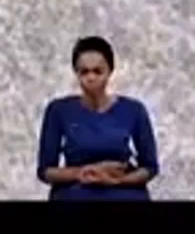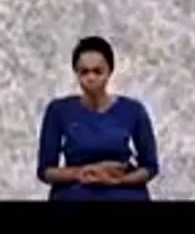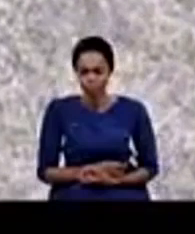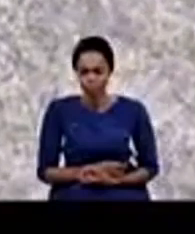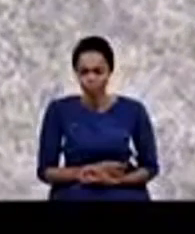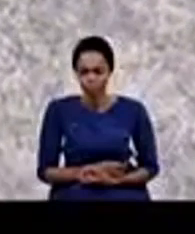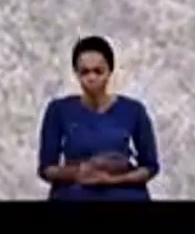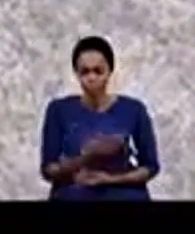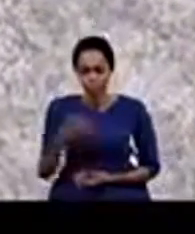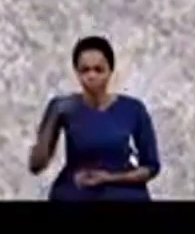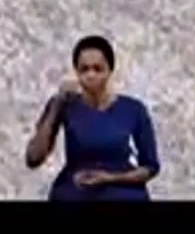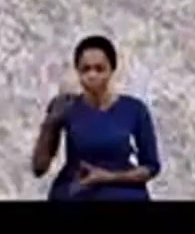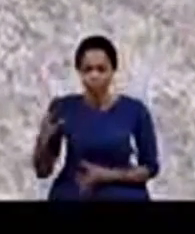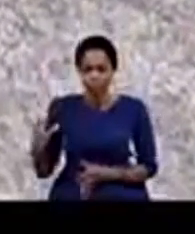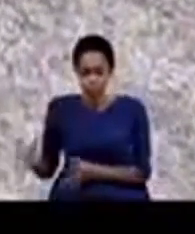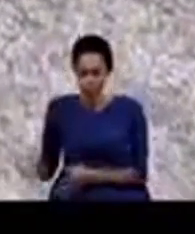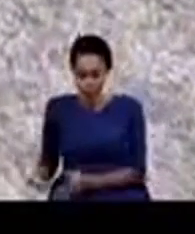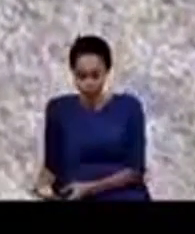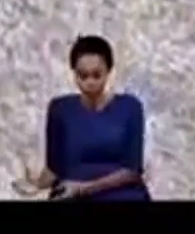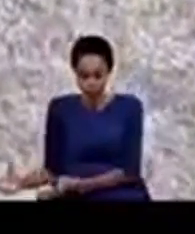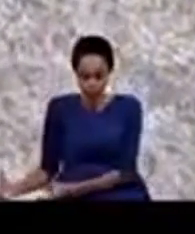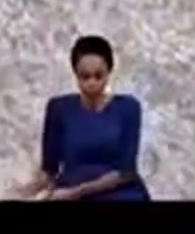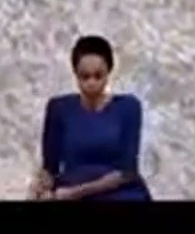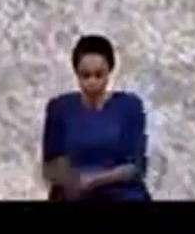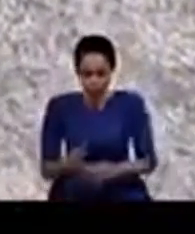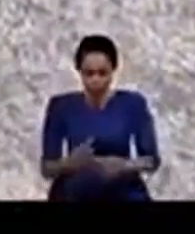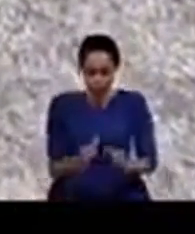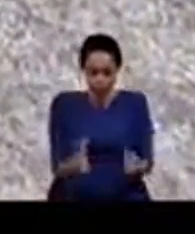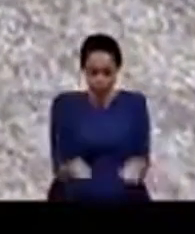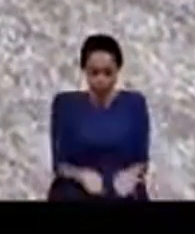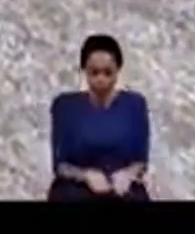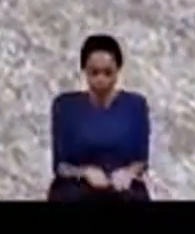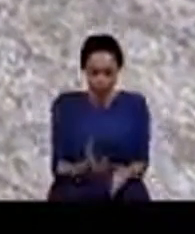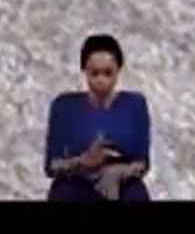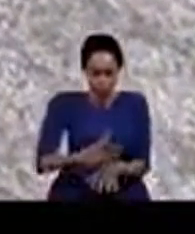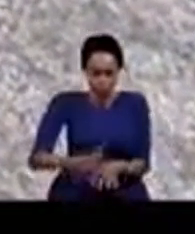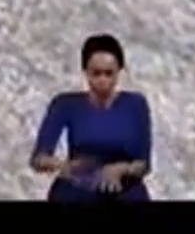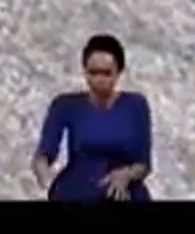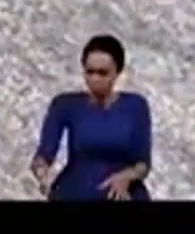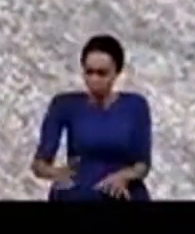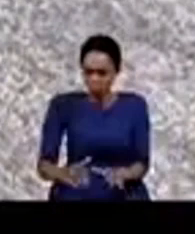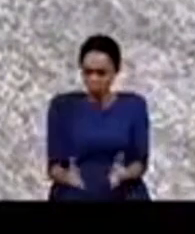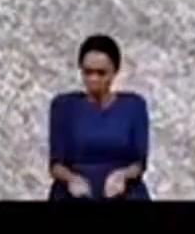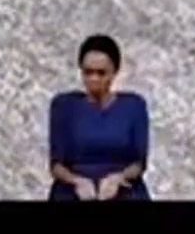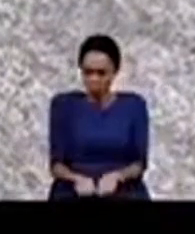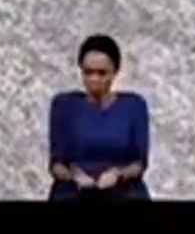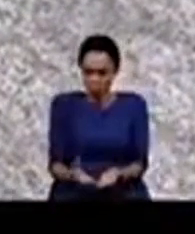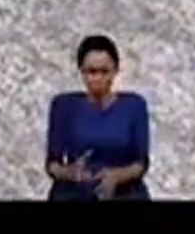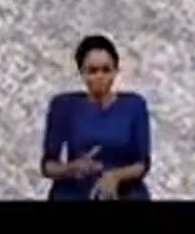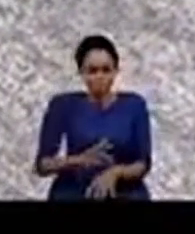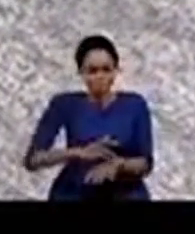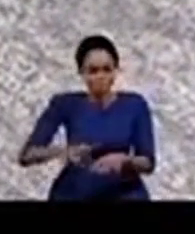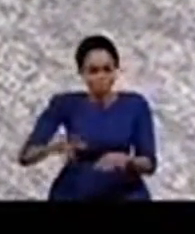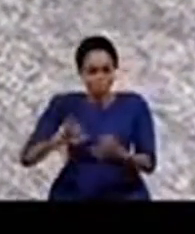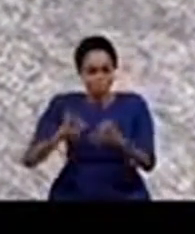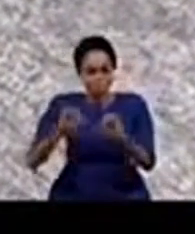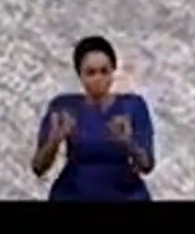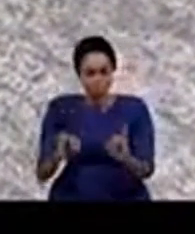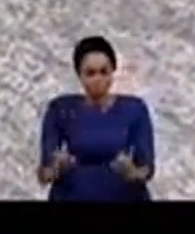And so she took the pot, and the pot was empty. There was nothing in her but an empty God.